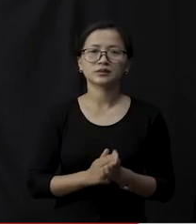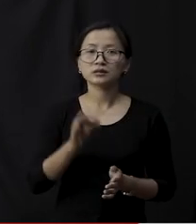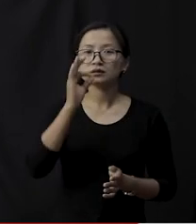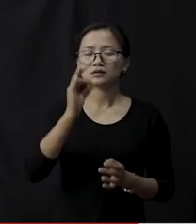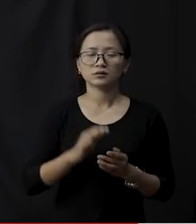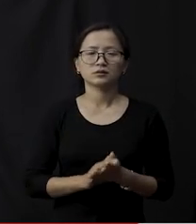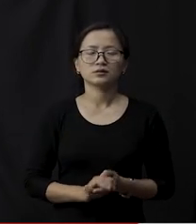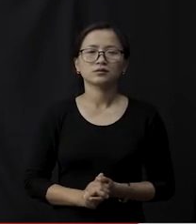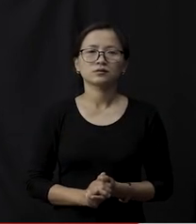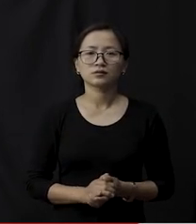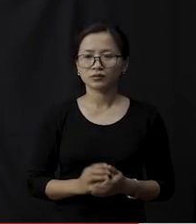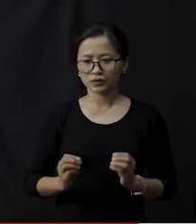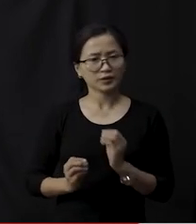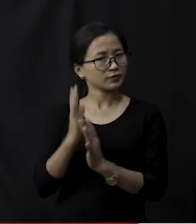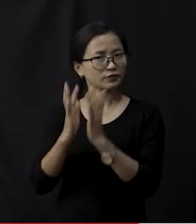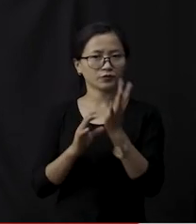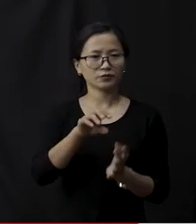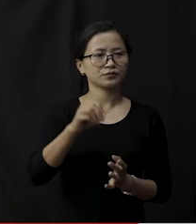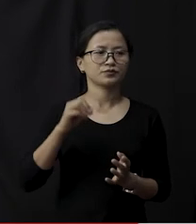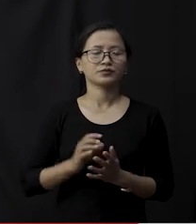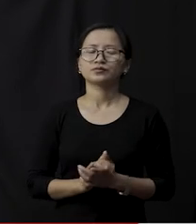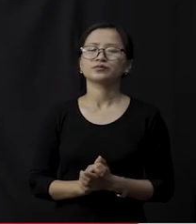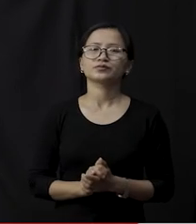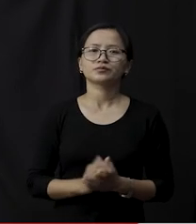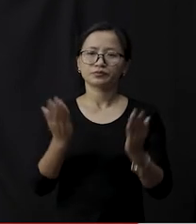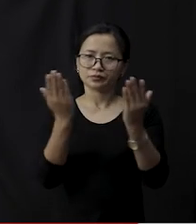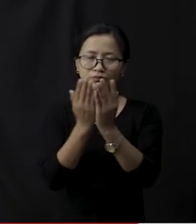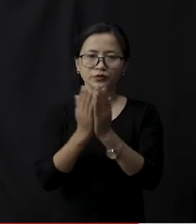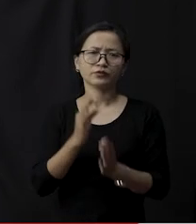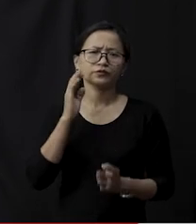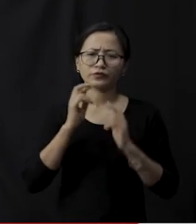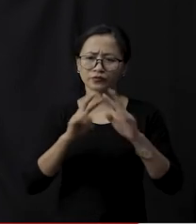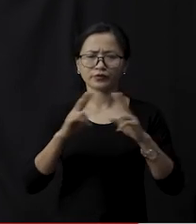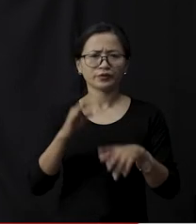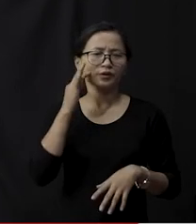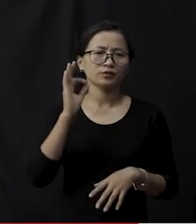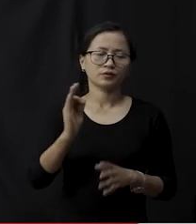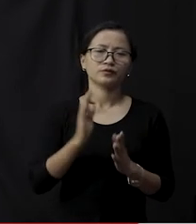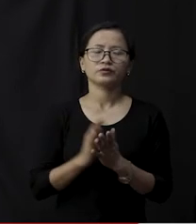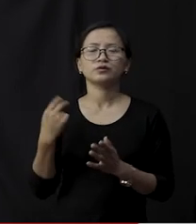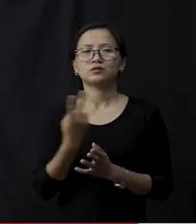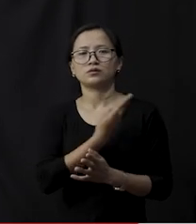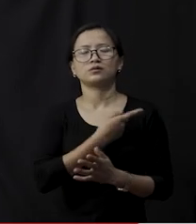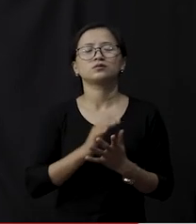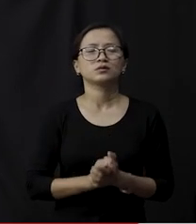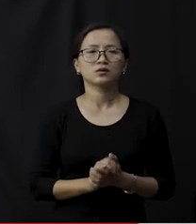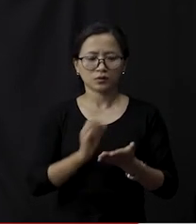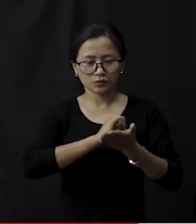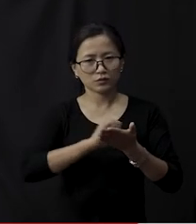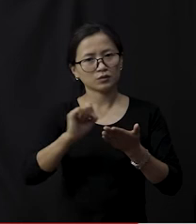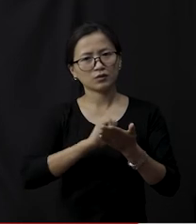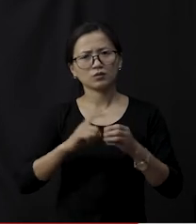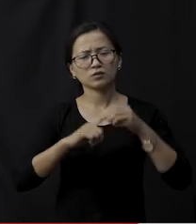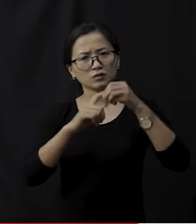plant. And this notebook is very important for all of us, right, students? We write all